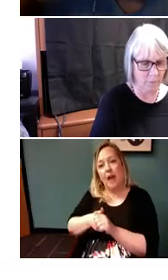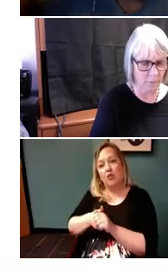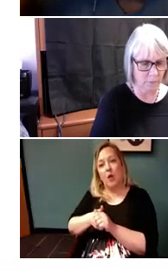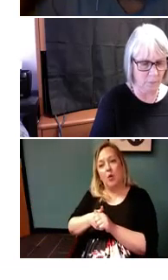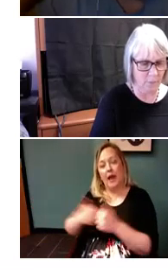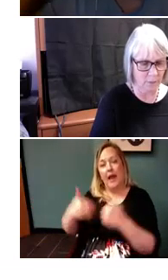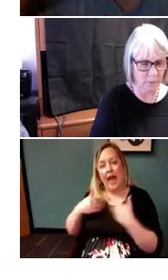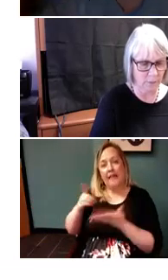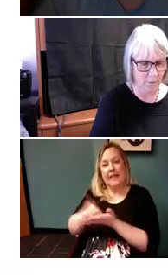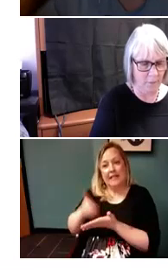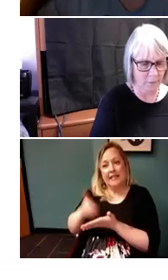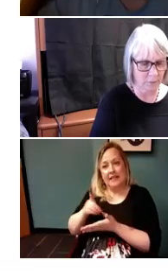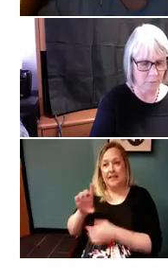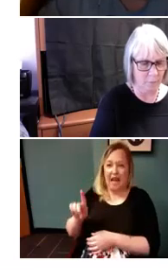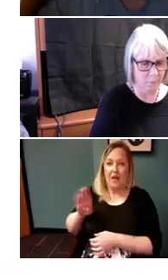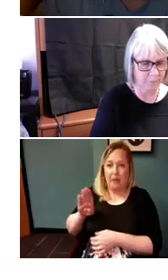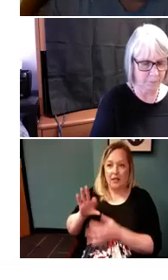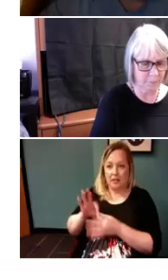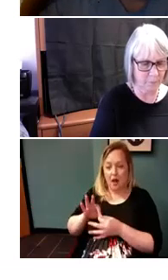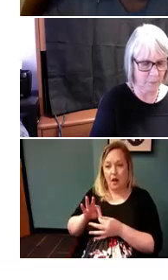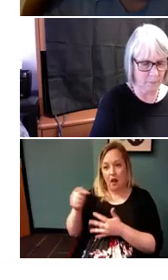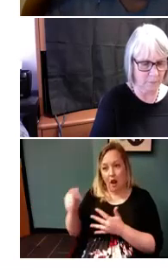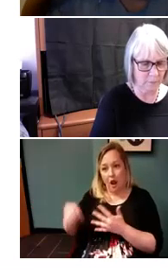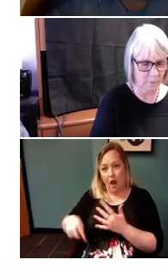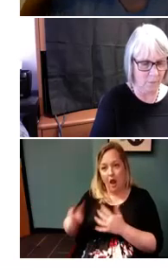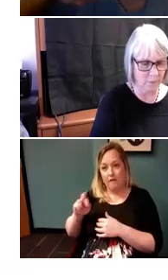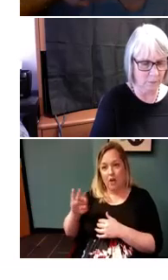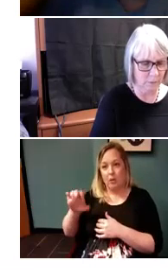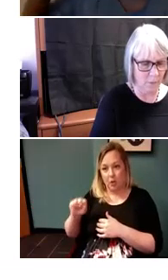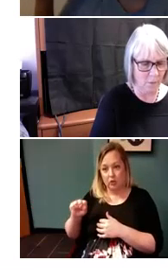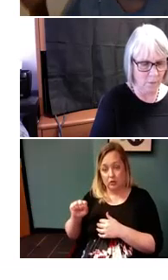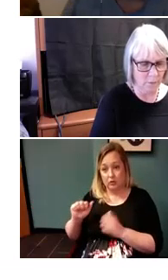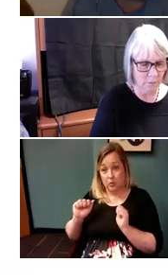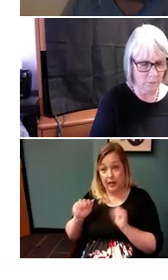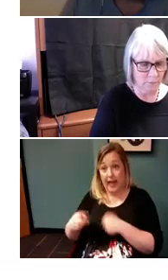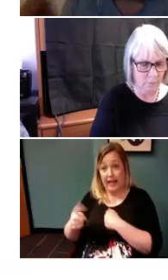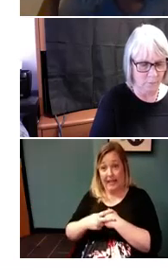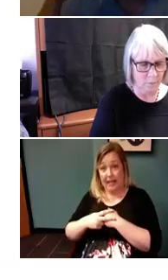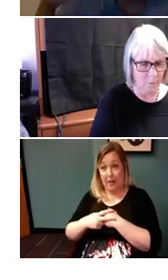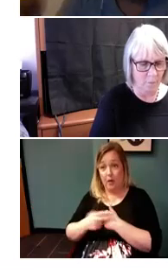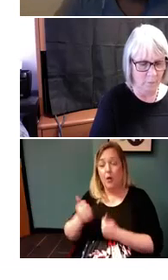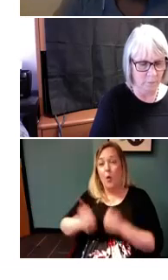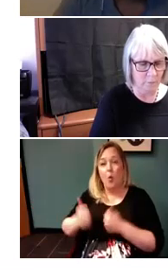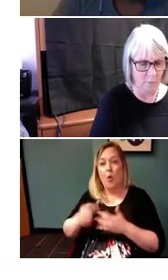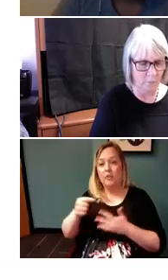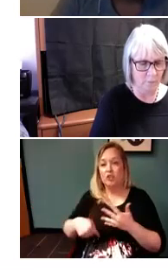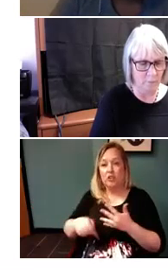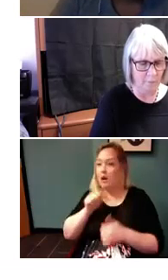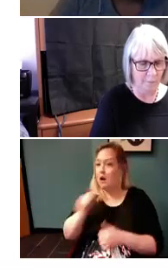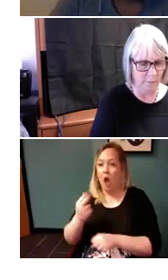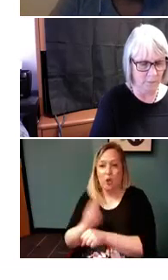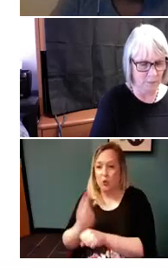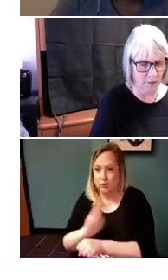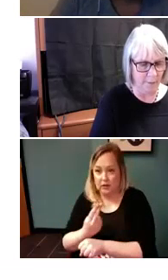of variables. So it also can maintain the set of variables that are not being used at all. In this particular